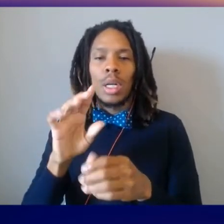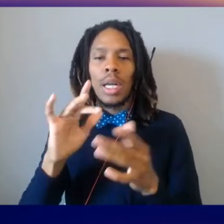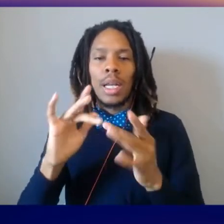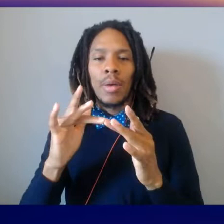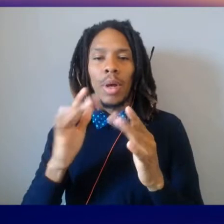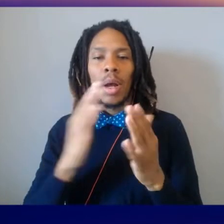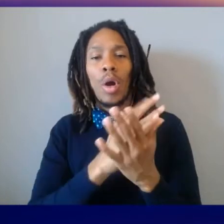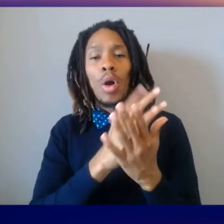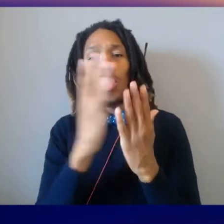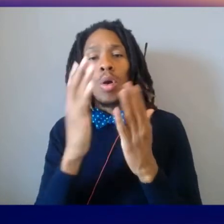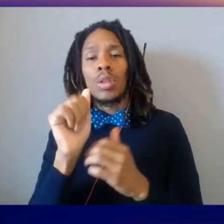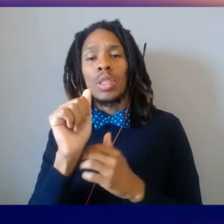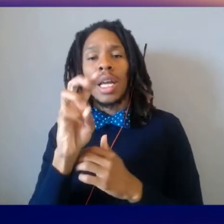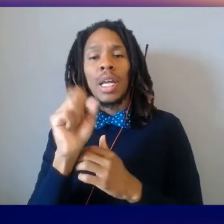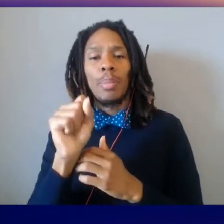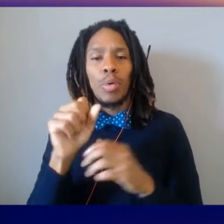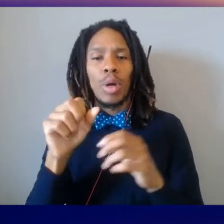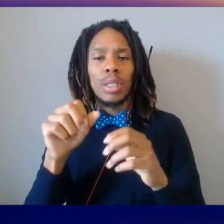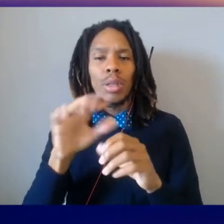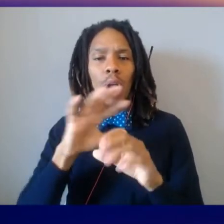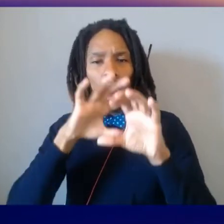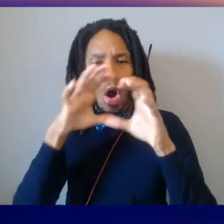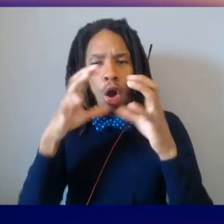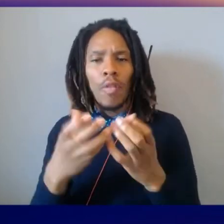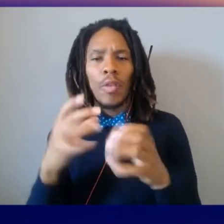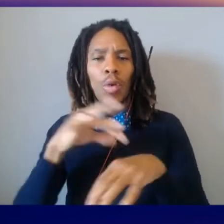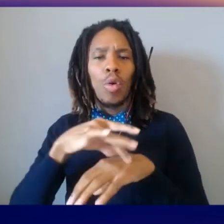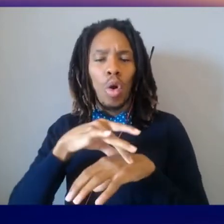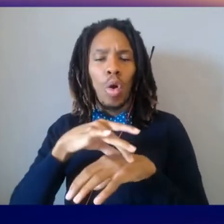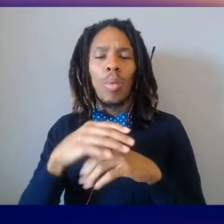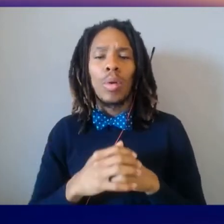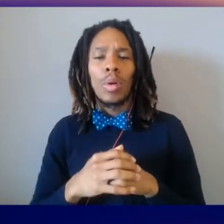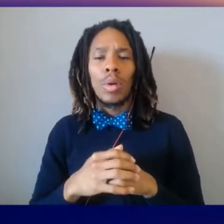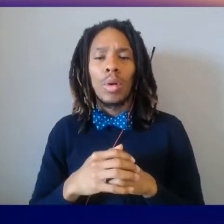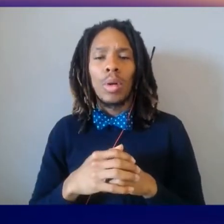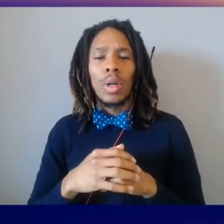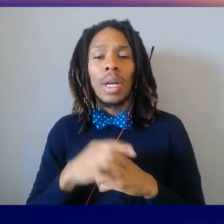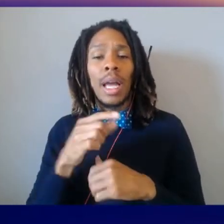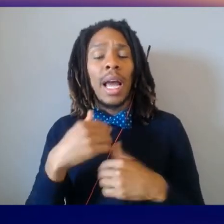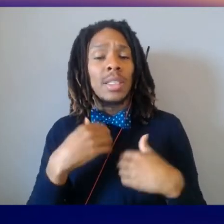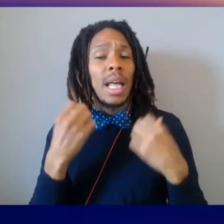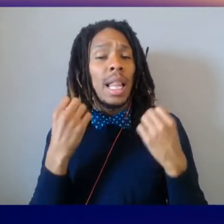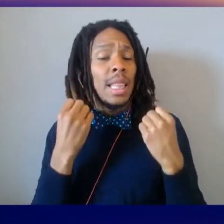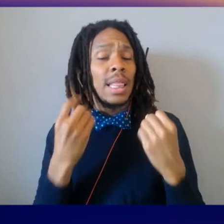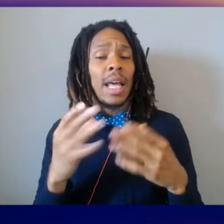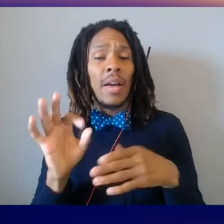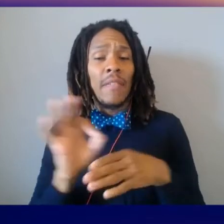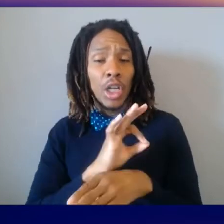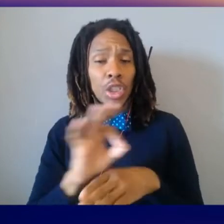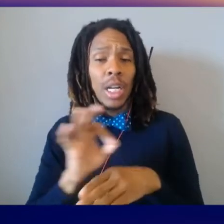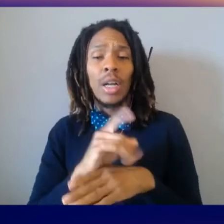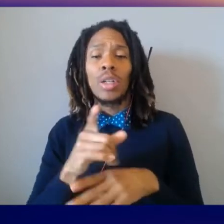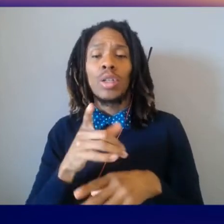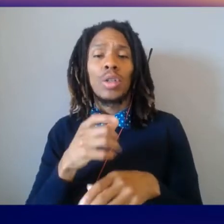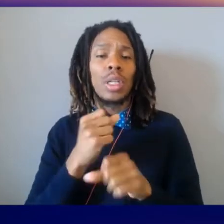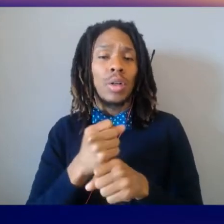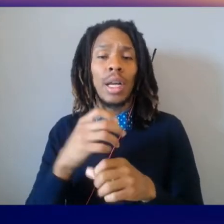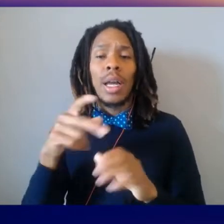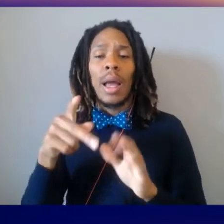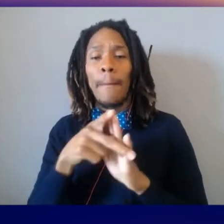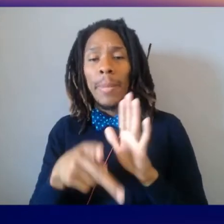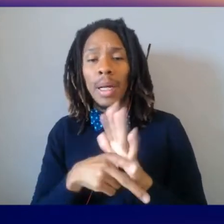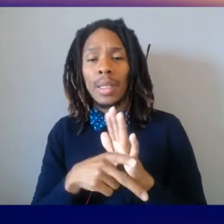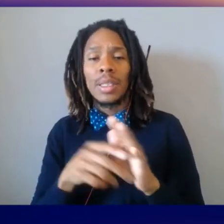regions, so it's a global service. Now, Cloud WAN has a lot of functionality. It lets you create policies, and using